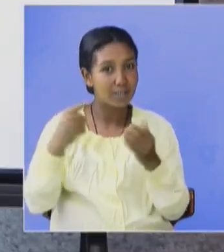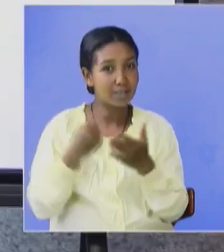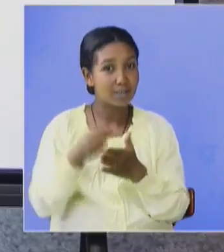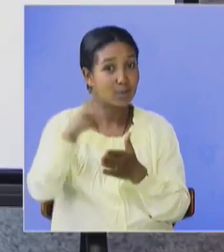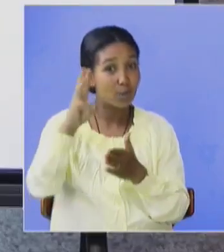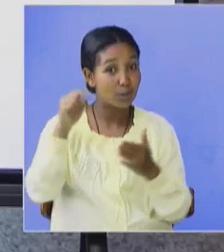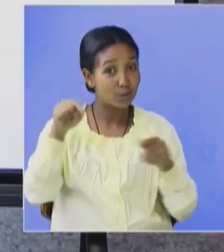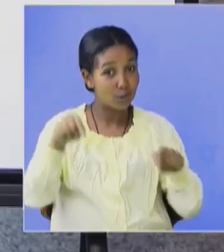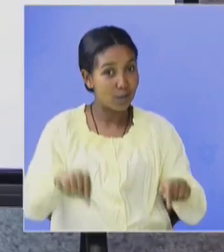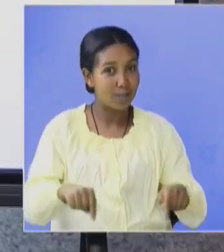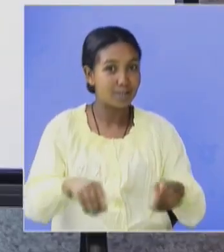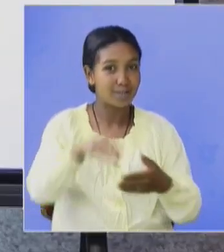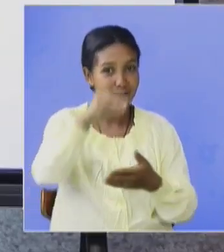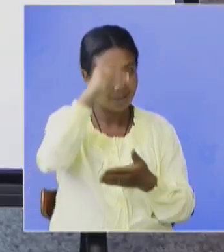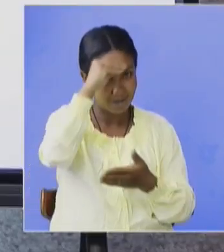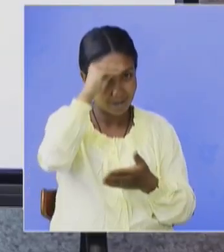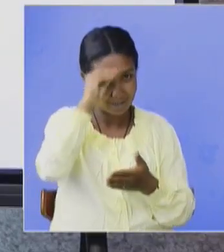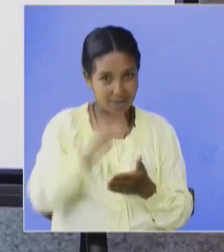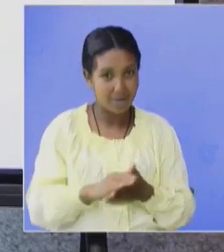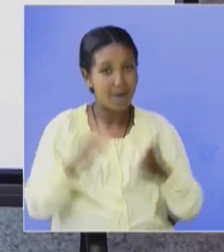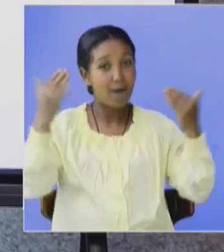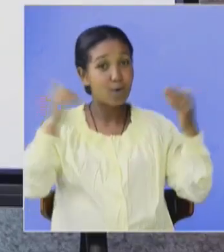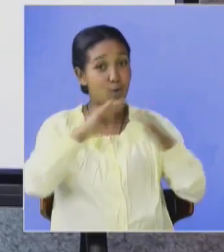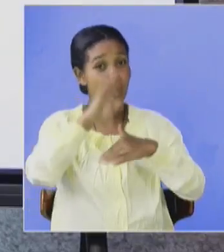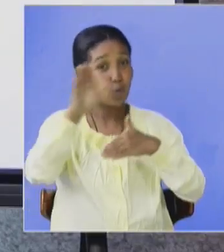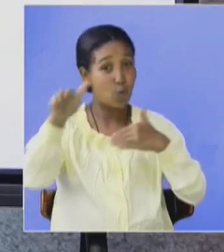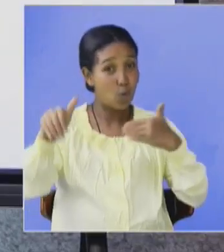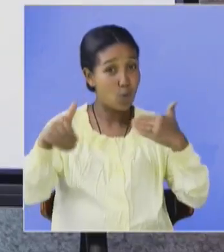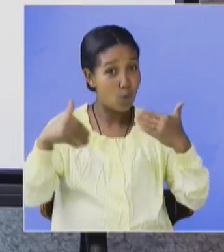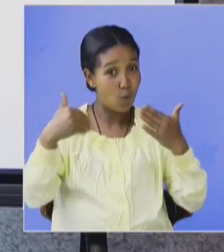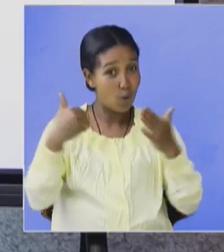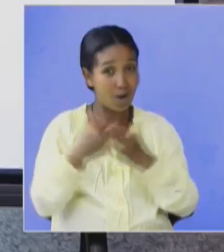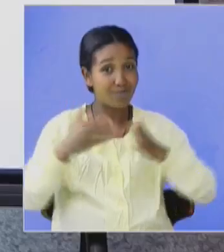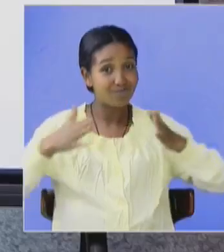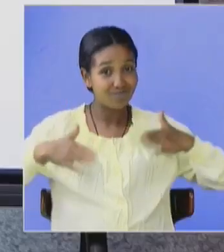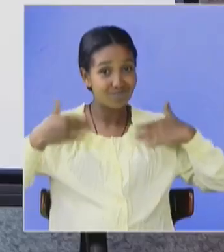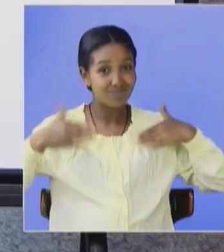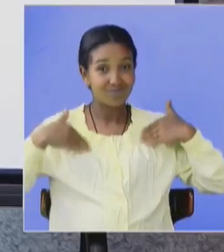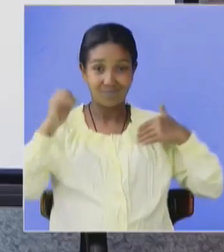was today's lesson. I hope you all were enjoy the